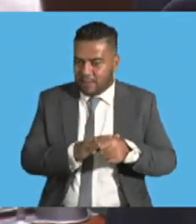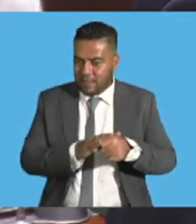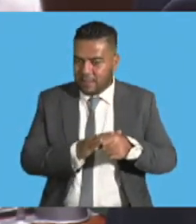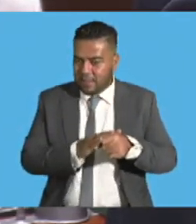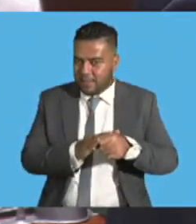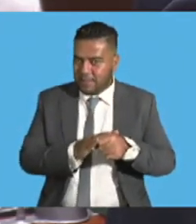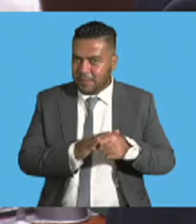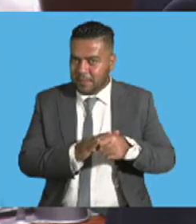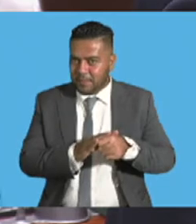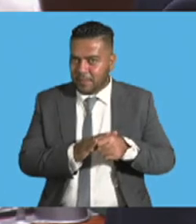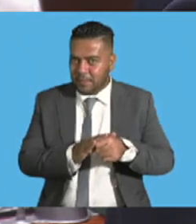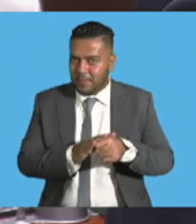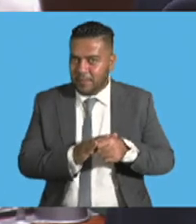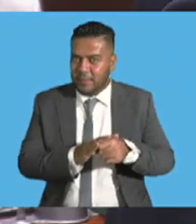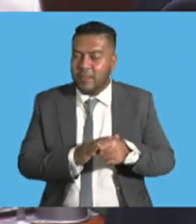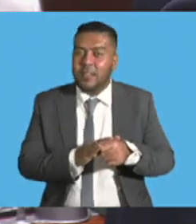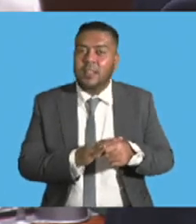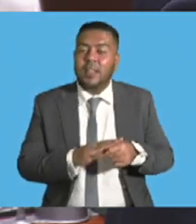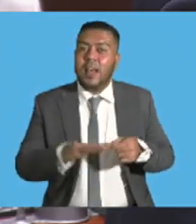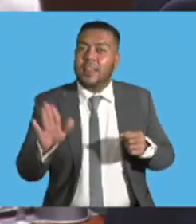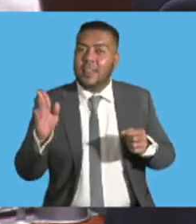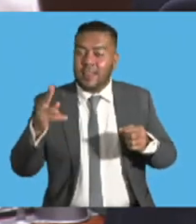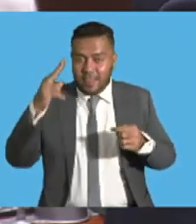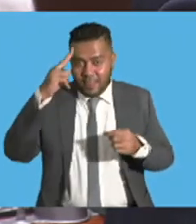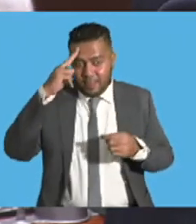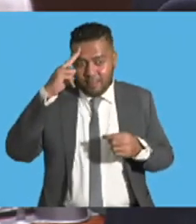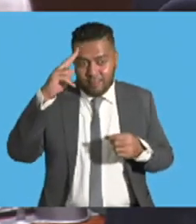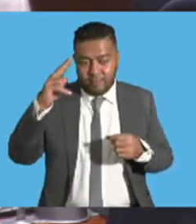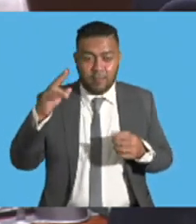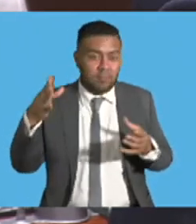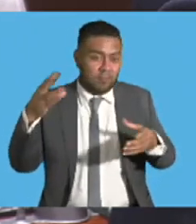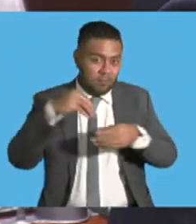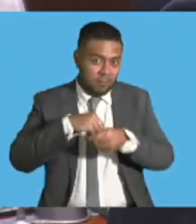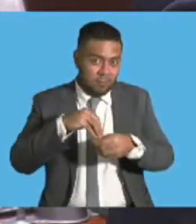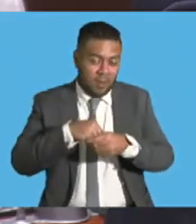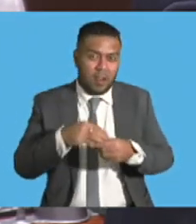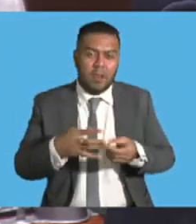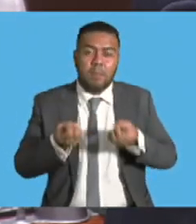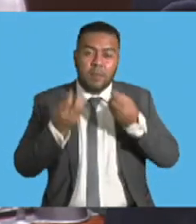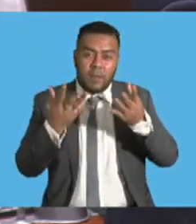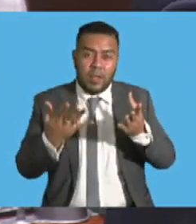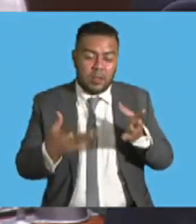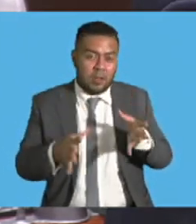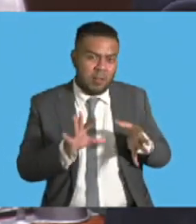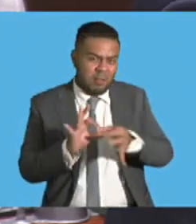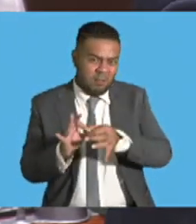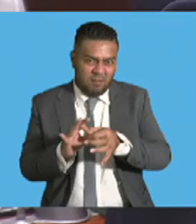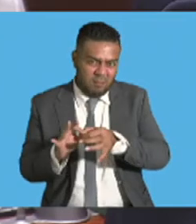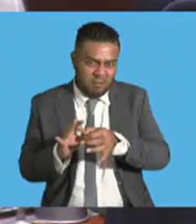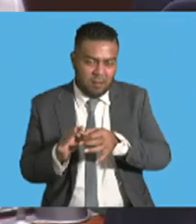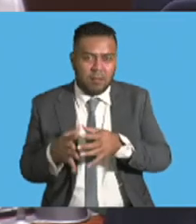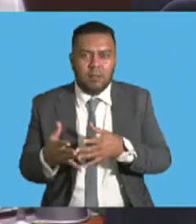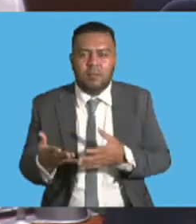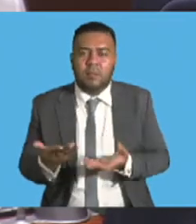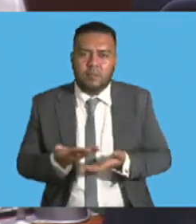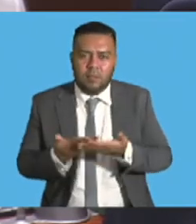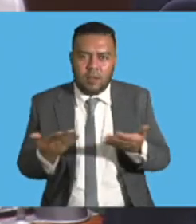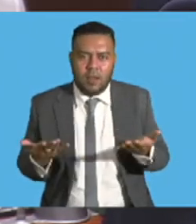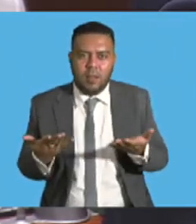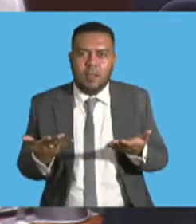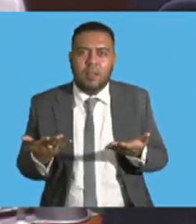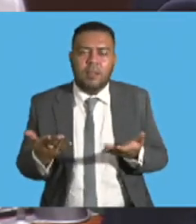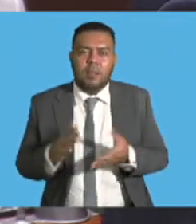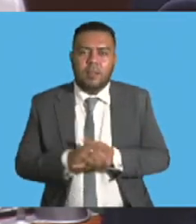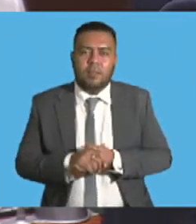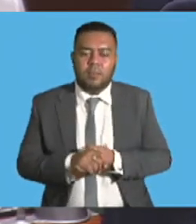sir, the National iTaukei Resource Owners Council proudly provides a solid linkages and leverages to the existing Yaumbula Management